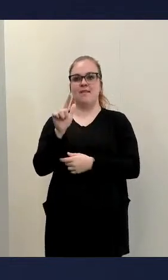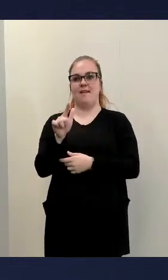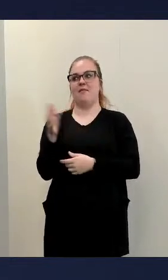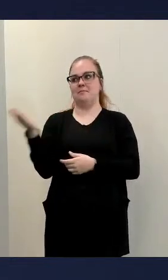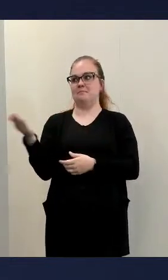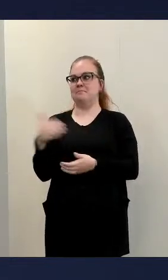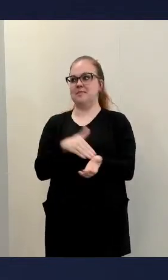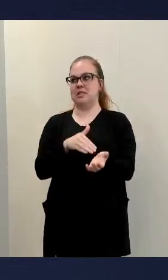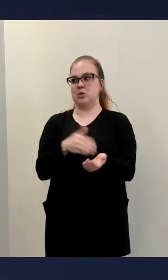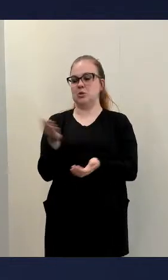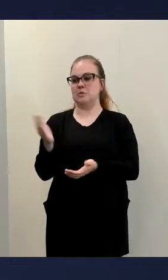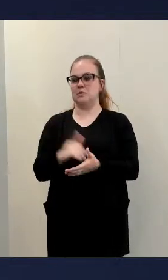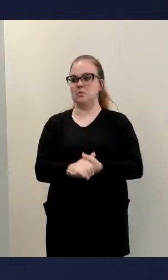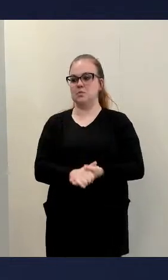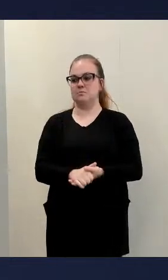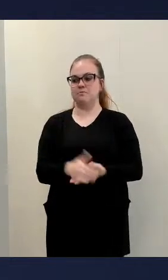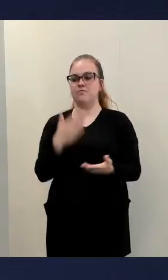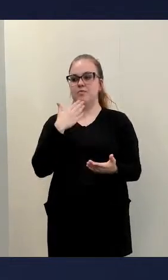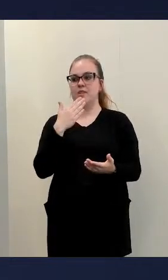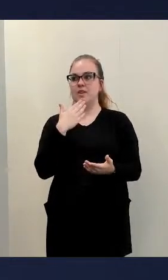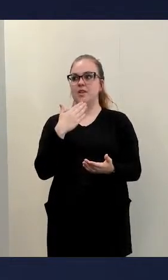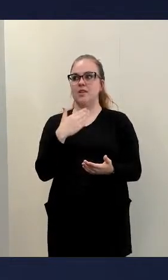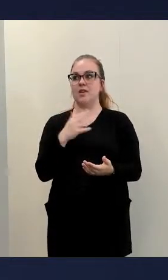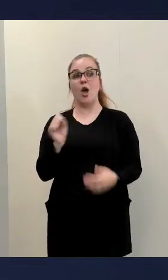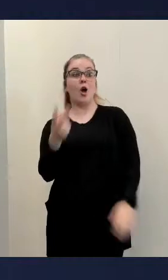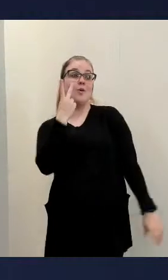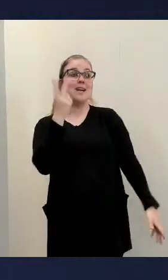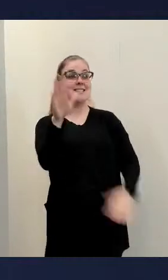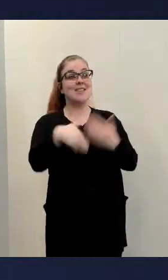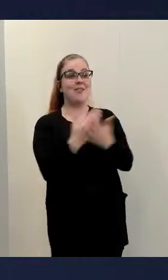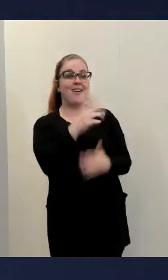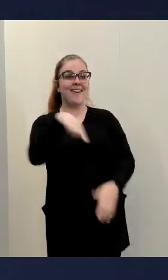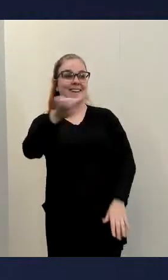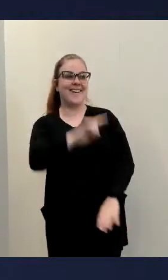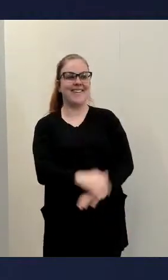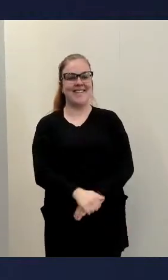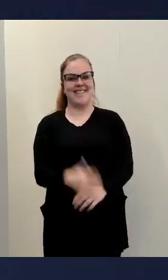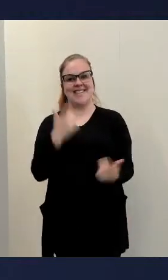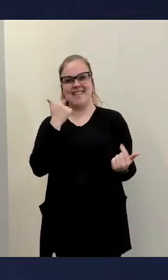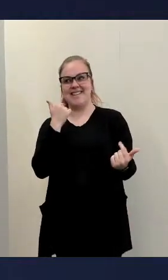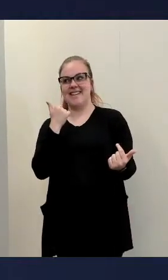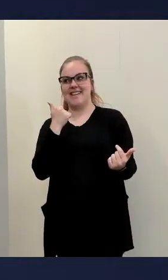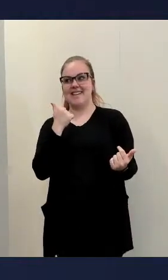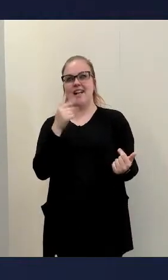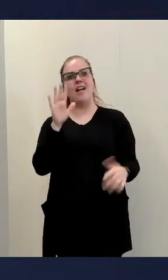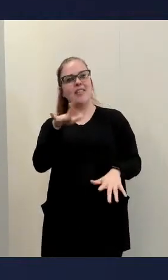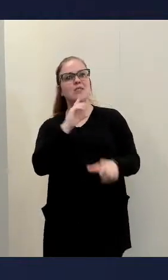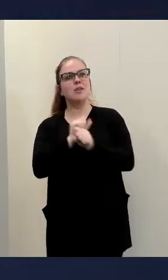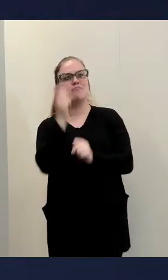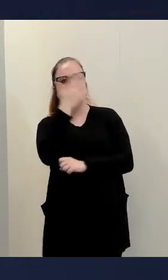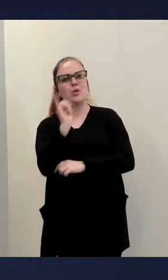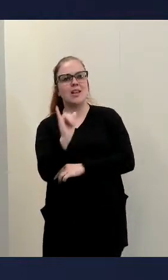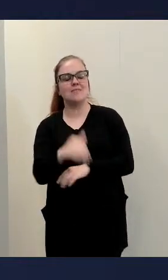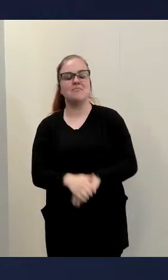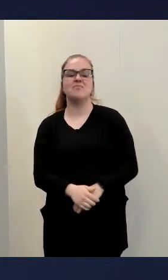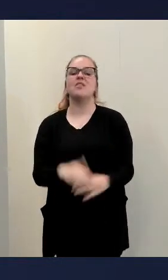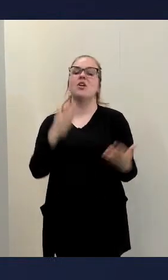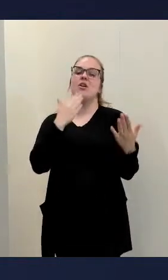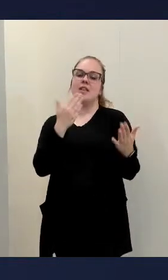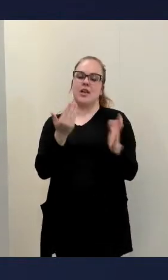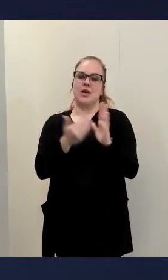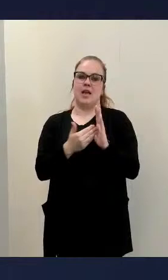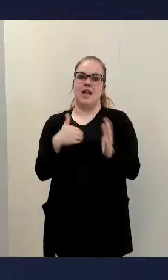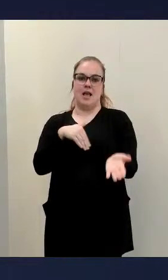you. Thank you. Oh, I can see you all. That's what you look like. So thank you again.